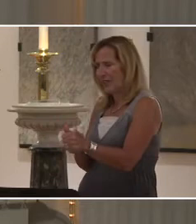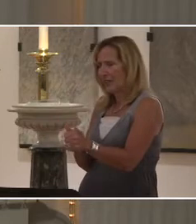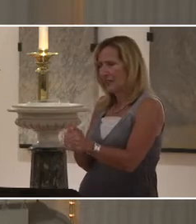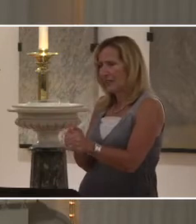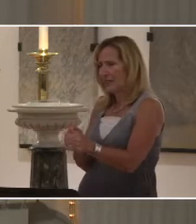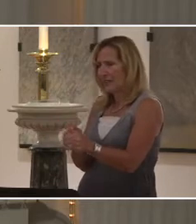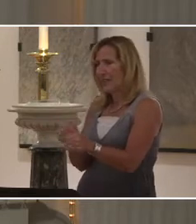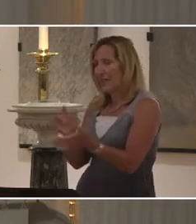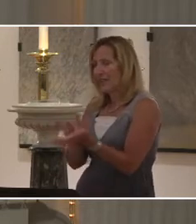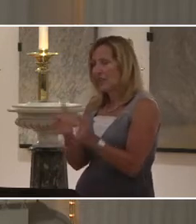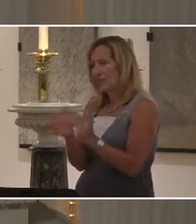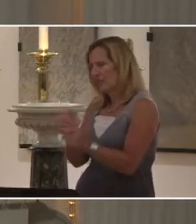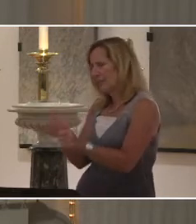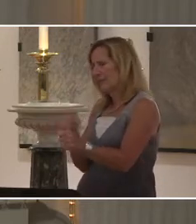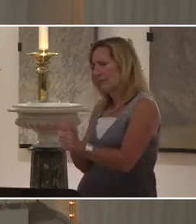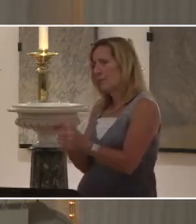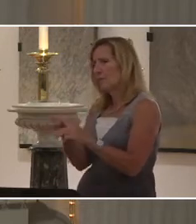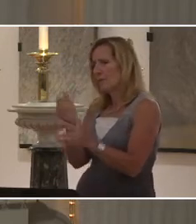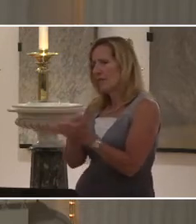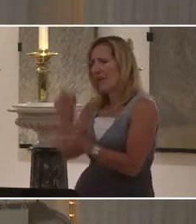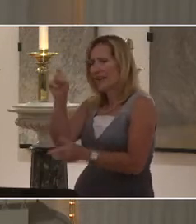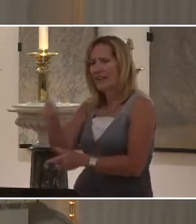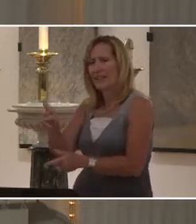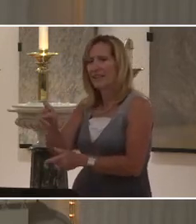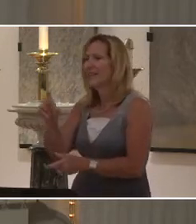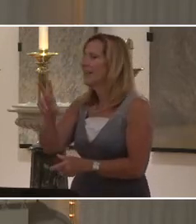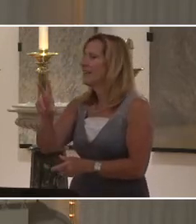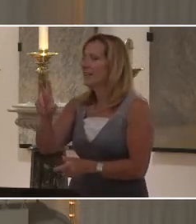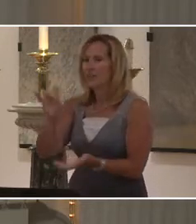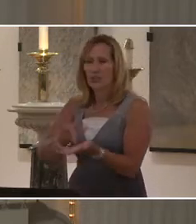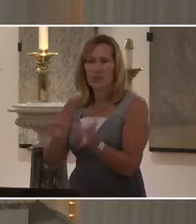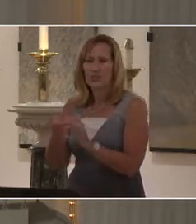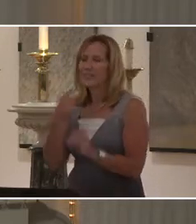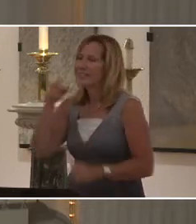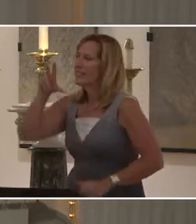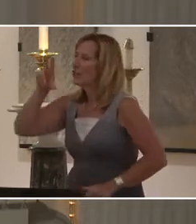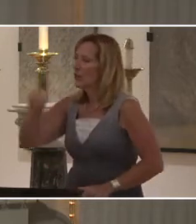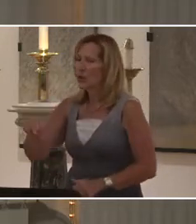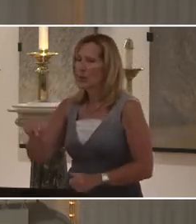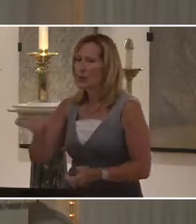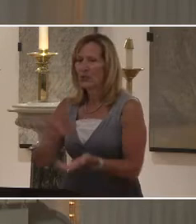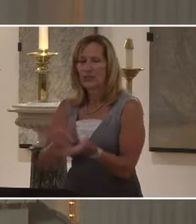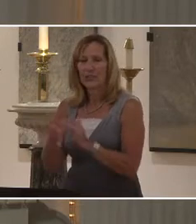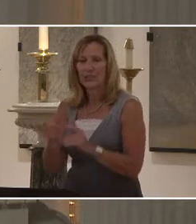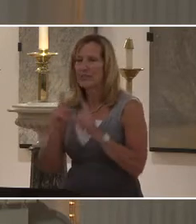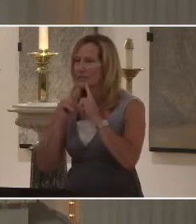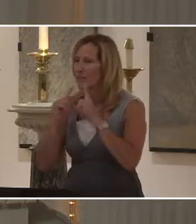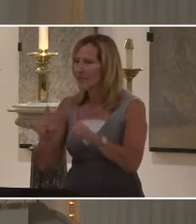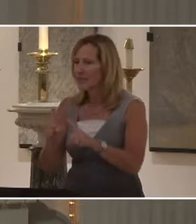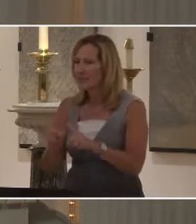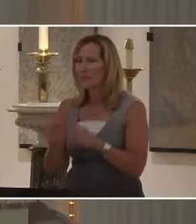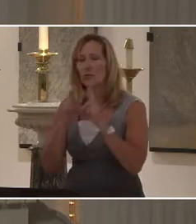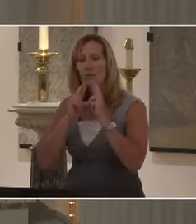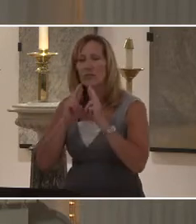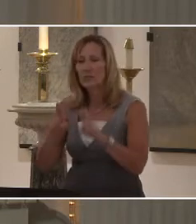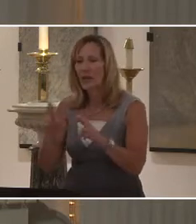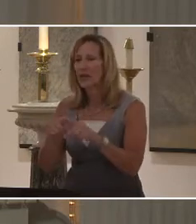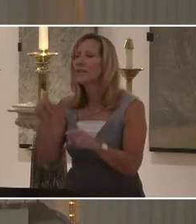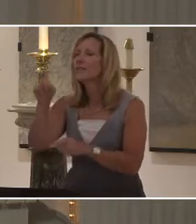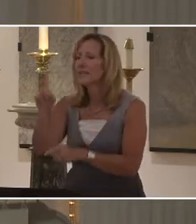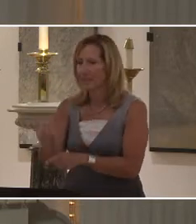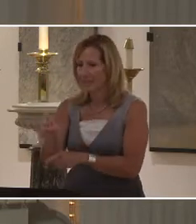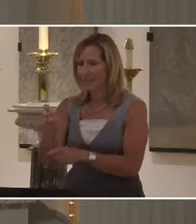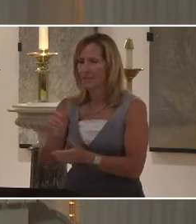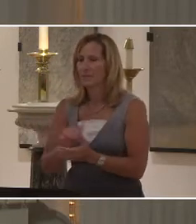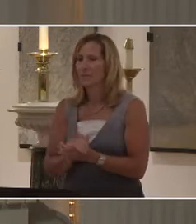Jesus from that need, Jesus disallows it. He commands them instead to respond to the need.